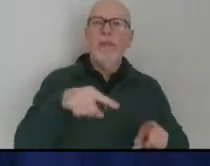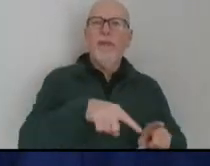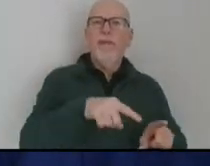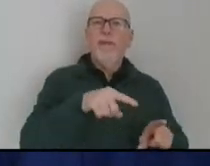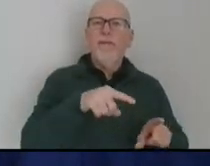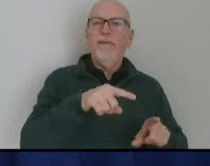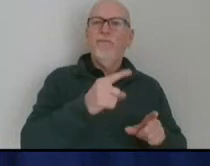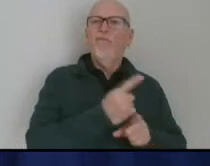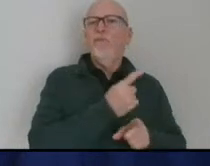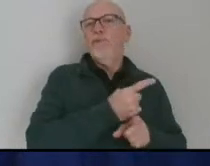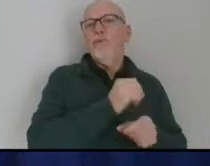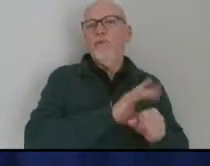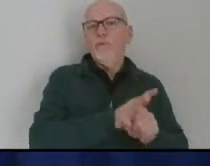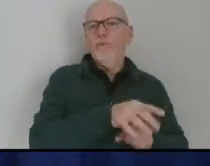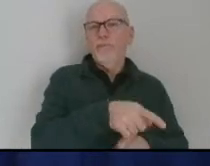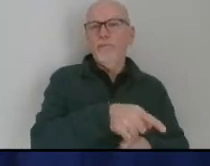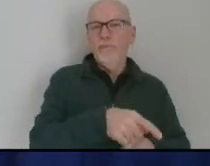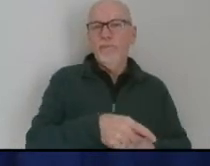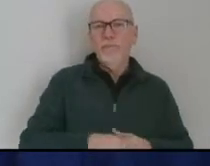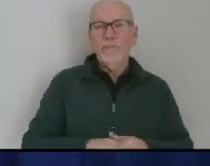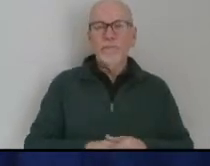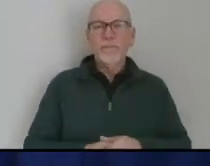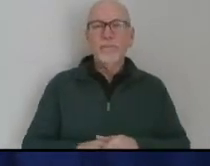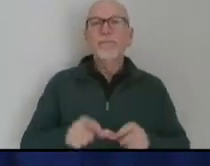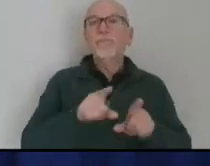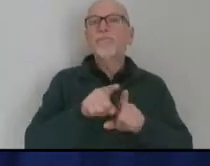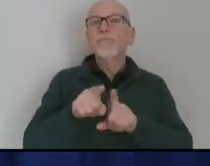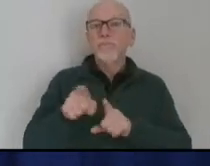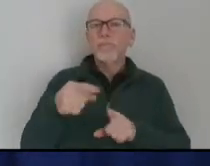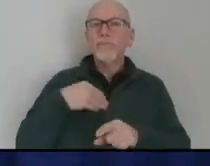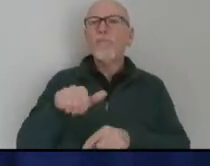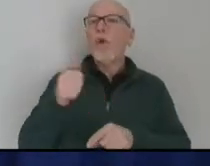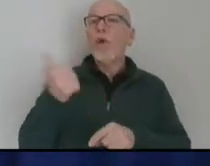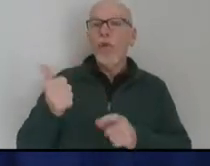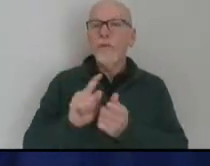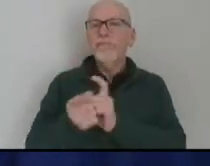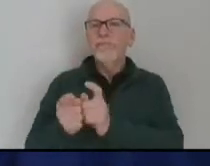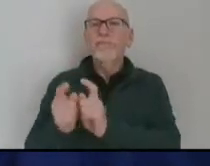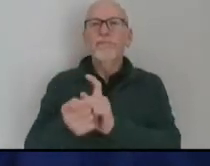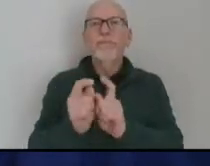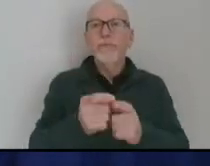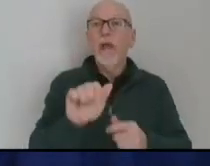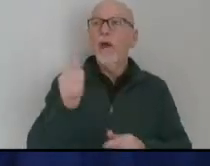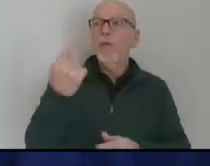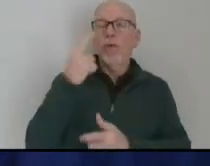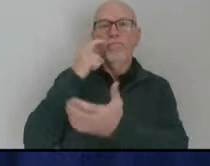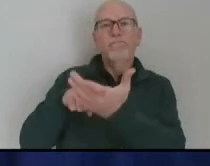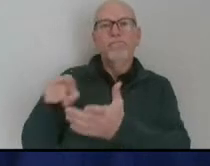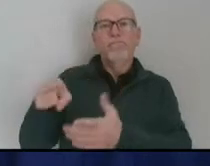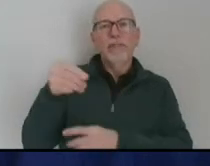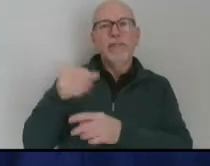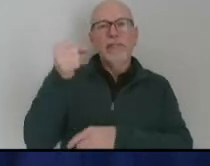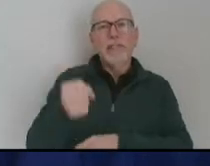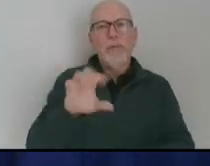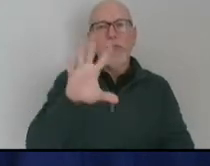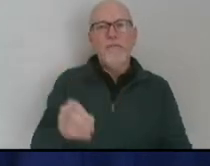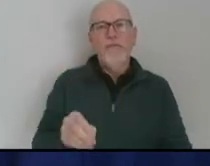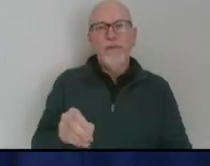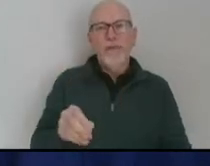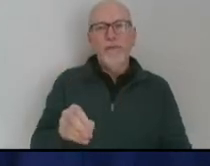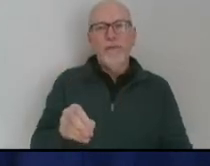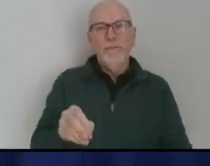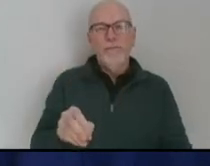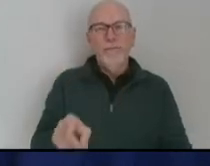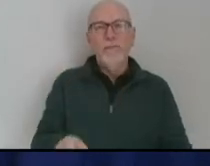up until now. There also are reports of other mutations, including one that has been detected in South Africa. This new